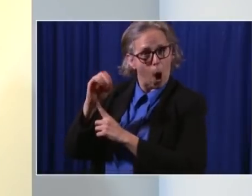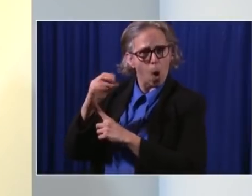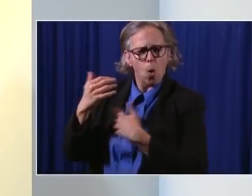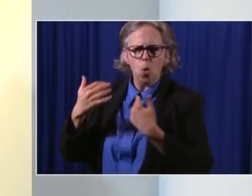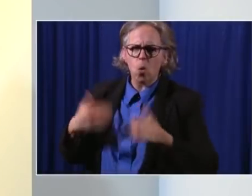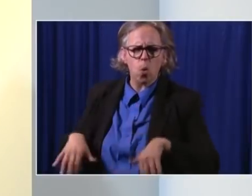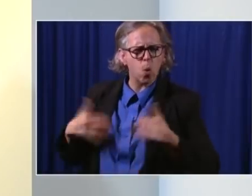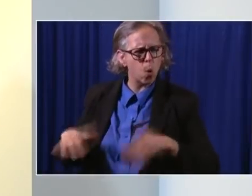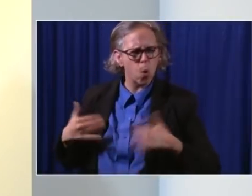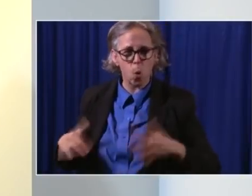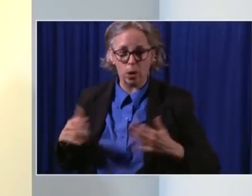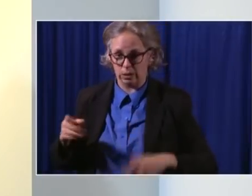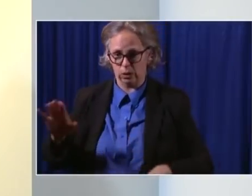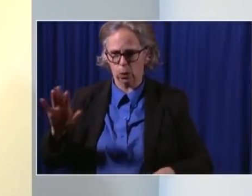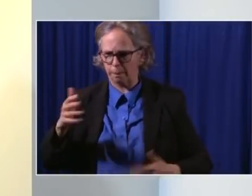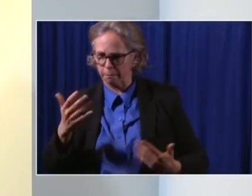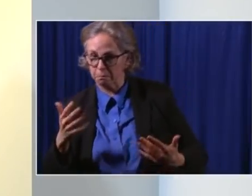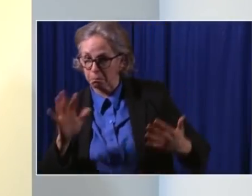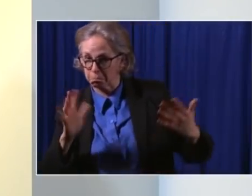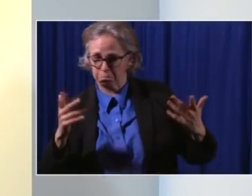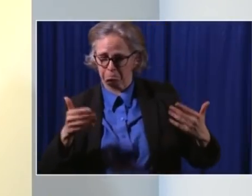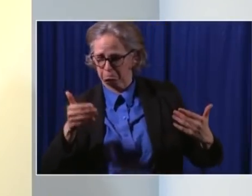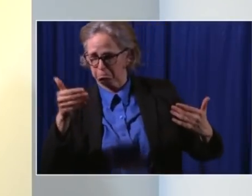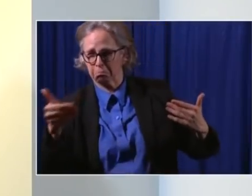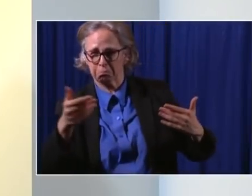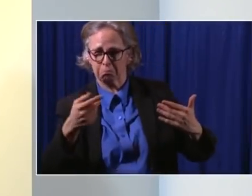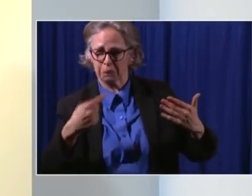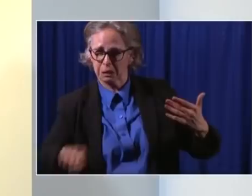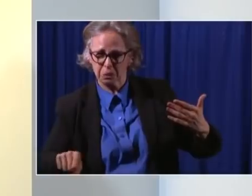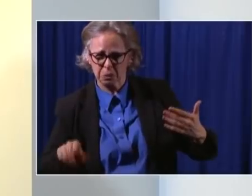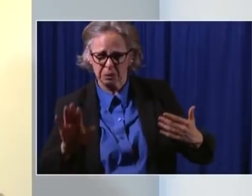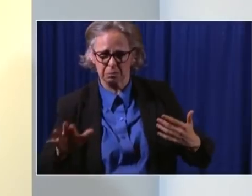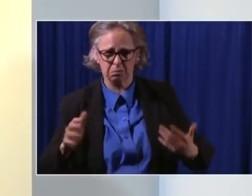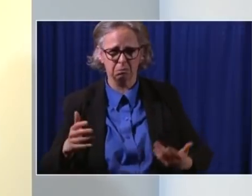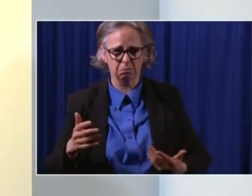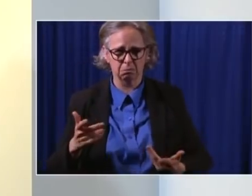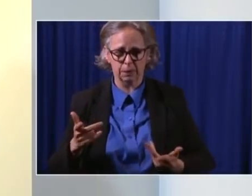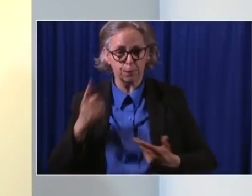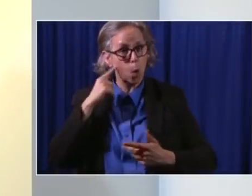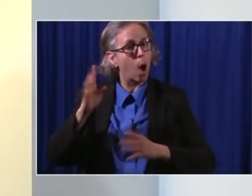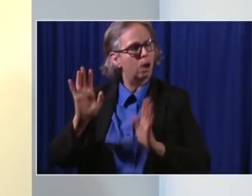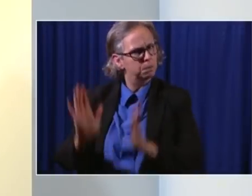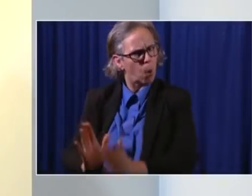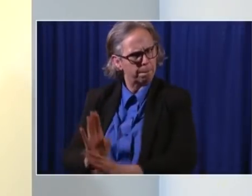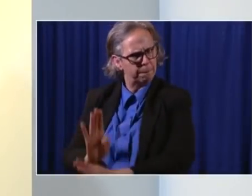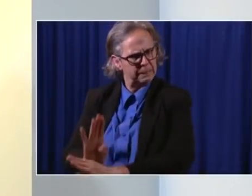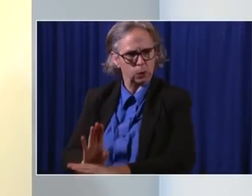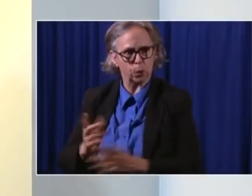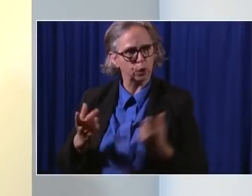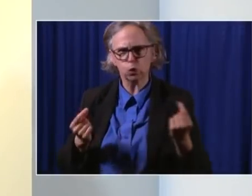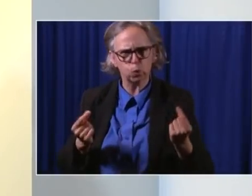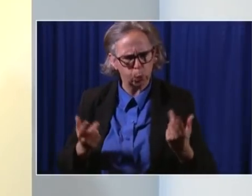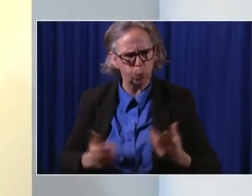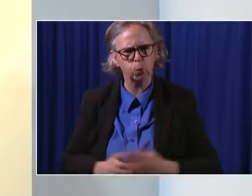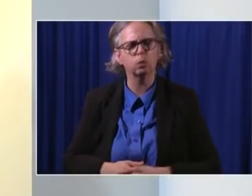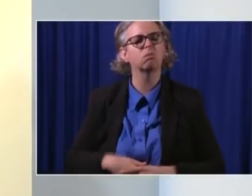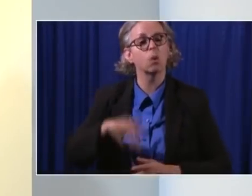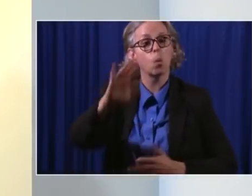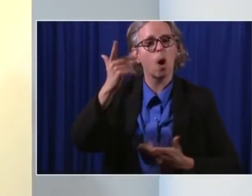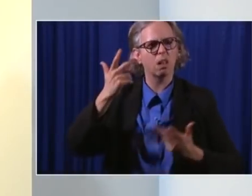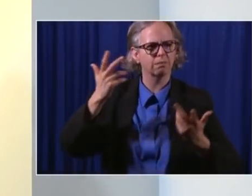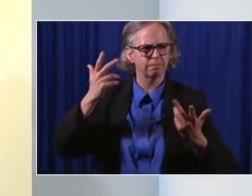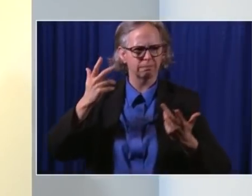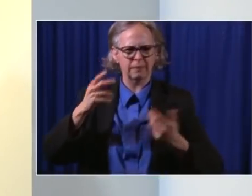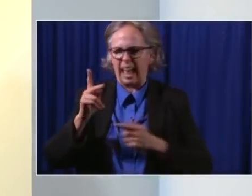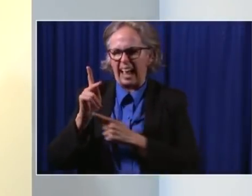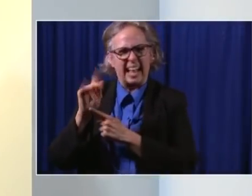week is that they will put together kits with their 6 network partners, Jobs Ohio partners across the state, to